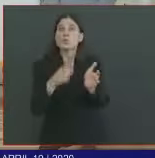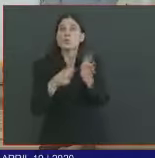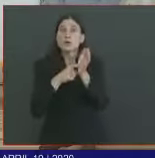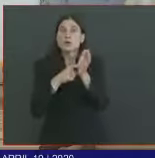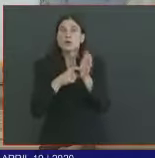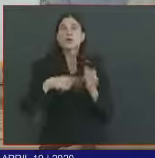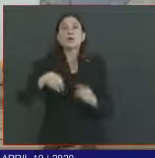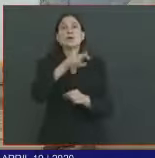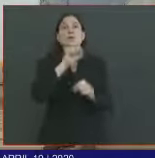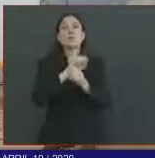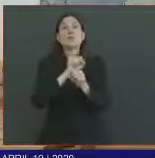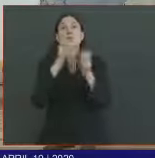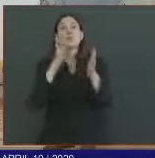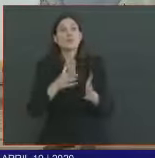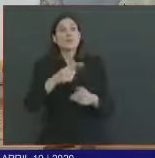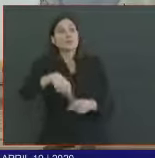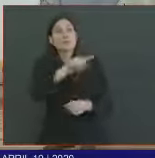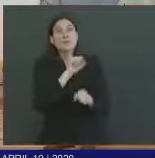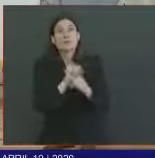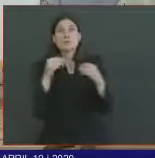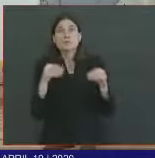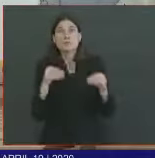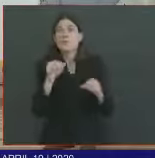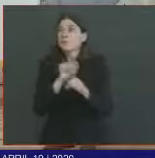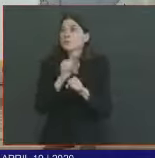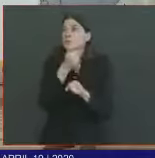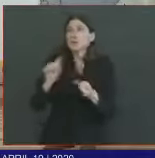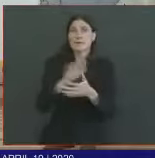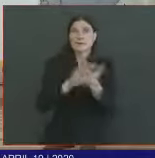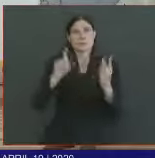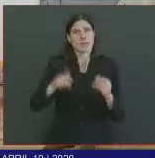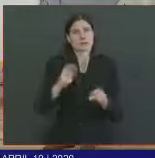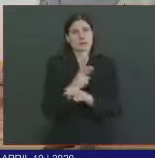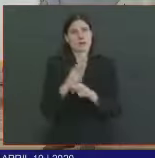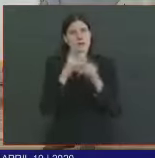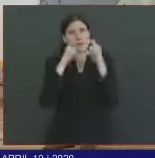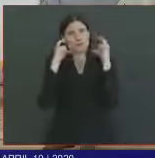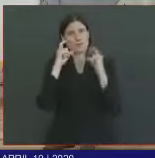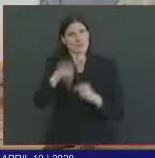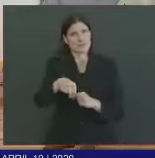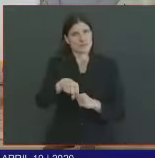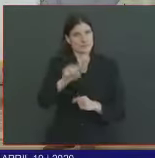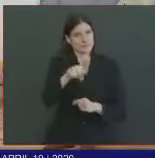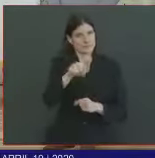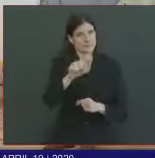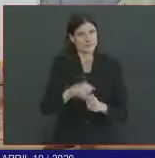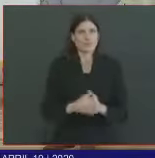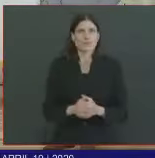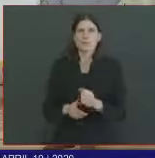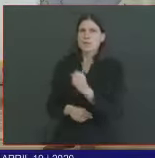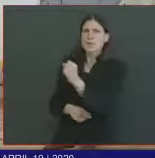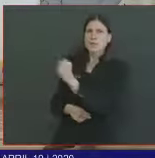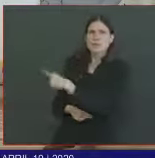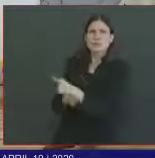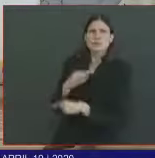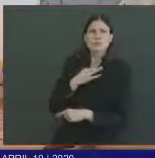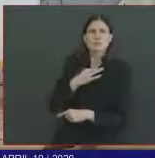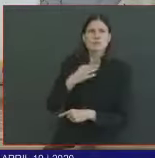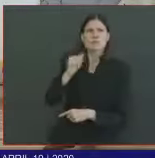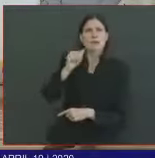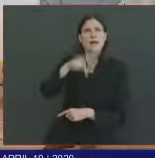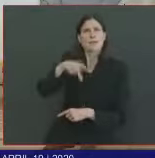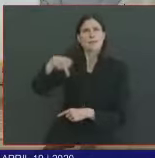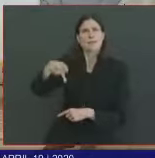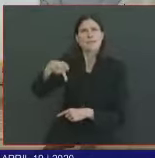of Providence Monthly says personal safety apps are being developed that allow users to accurately track their social distancing score in